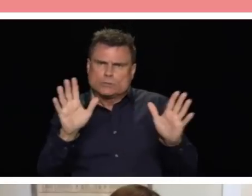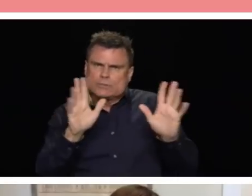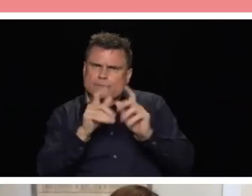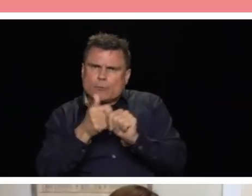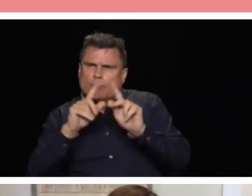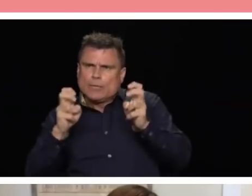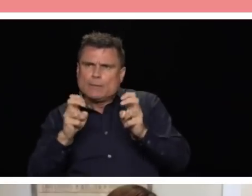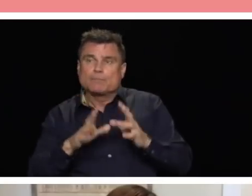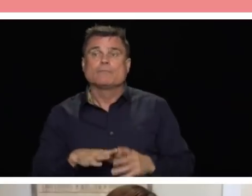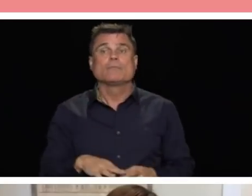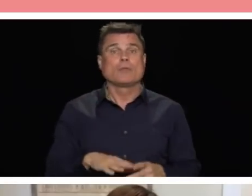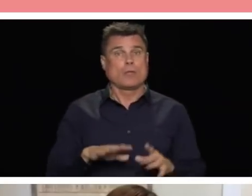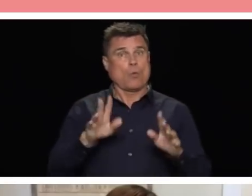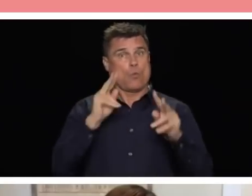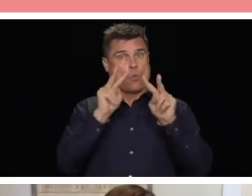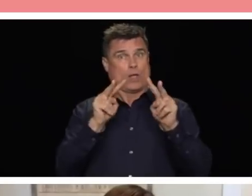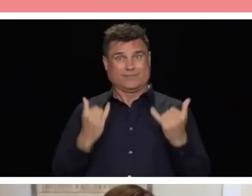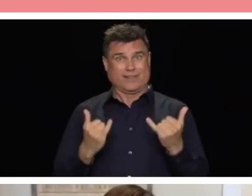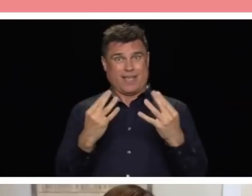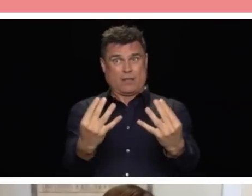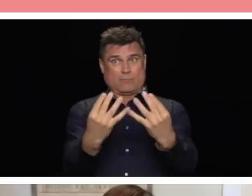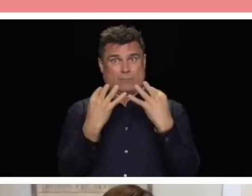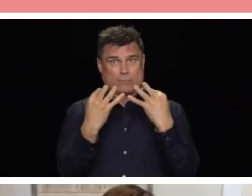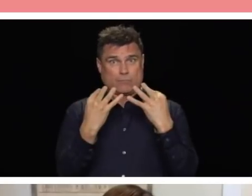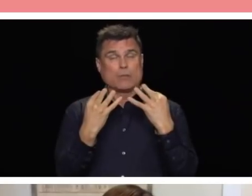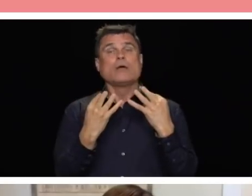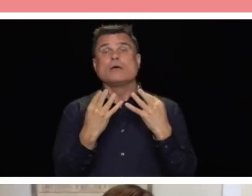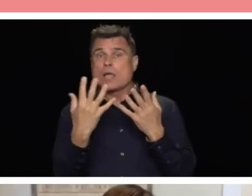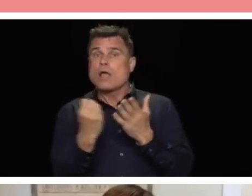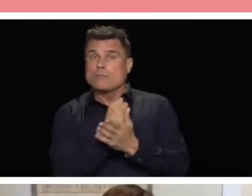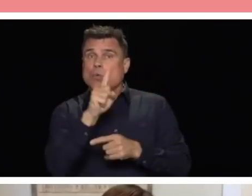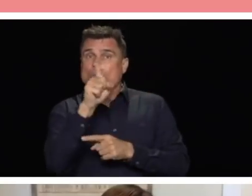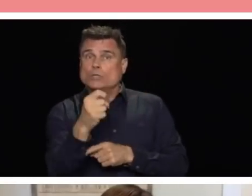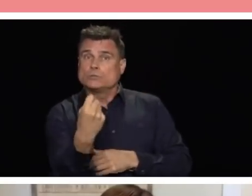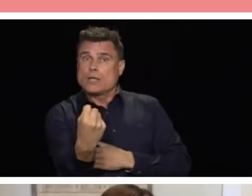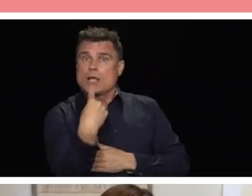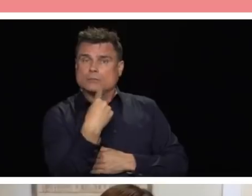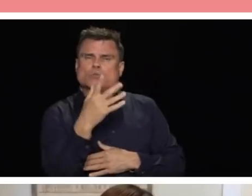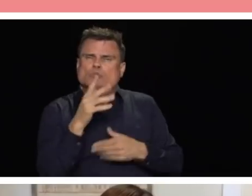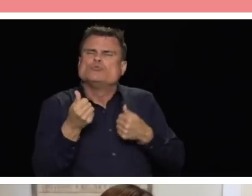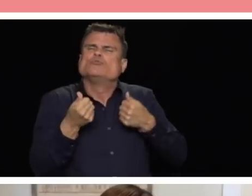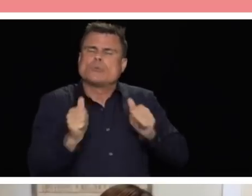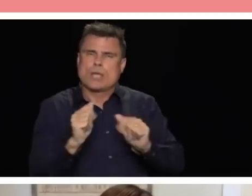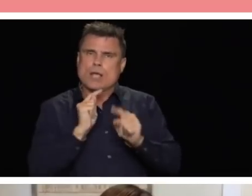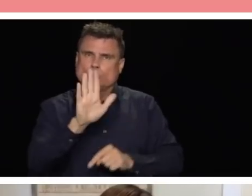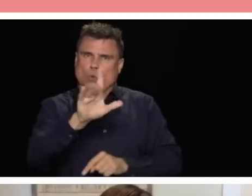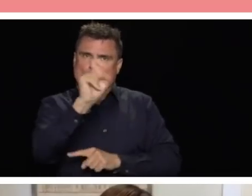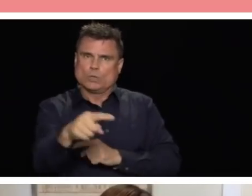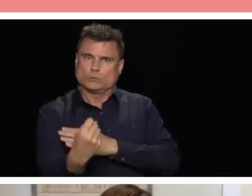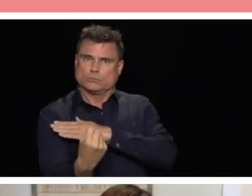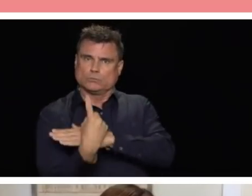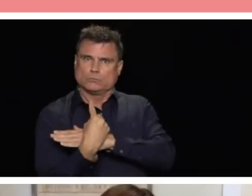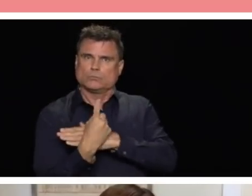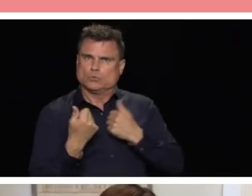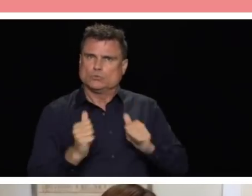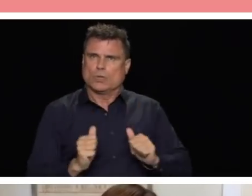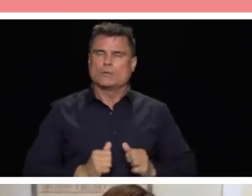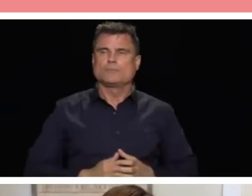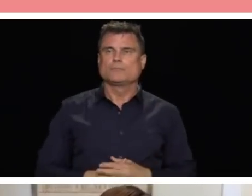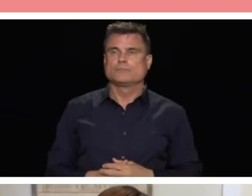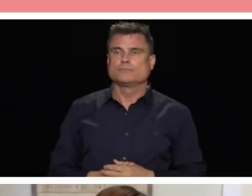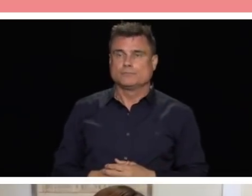as possible. So let's jump in right now. Minister of State Chen, why don't you get us